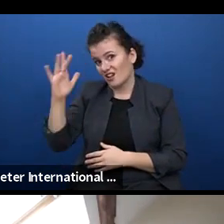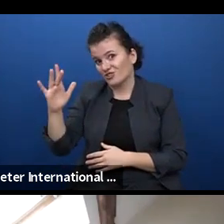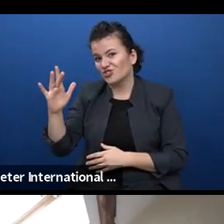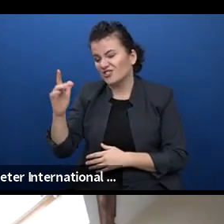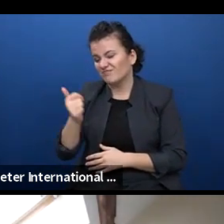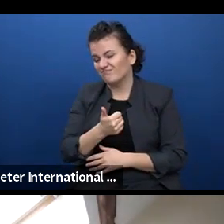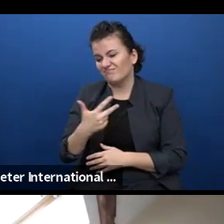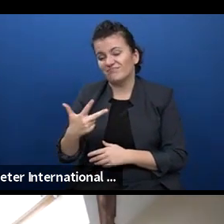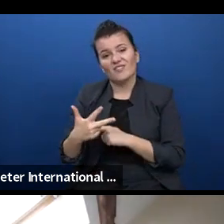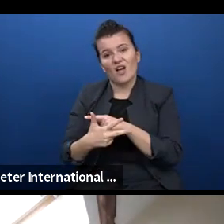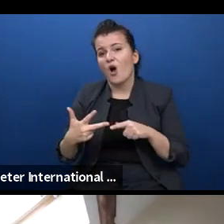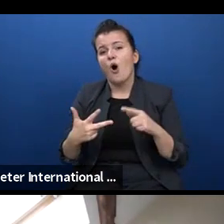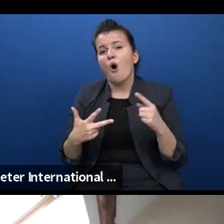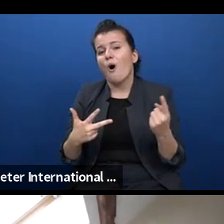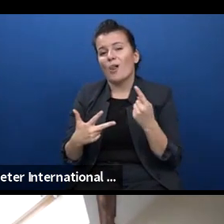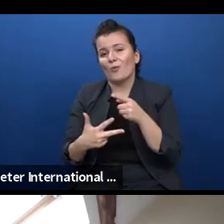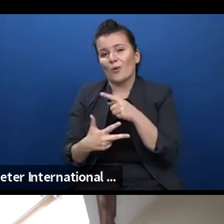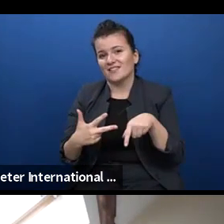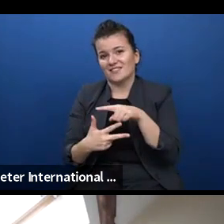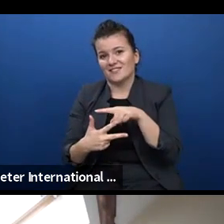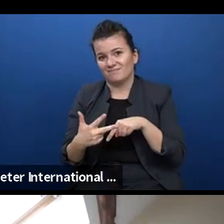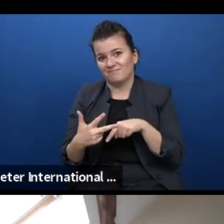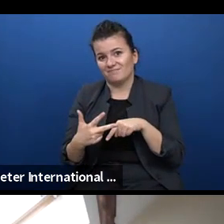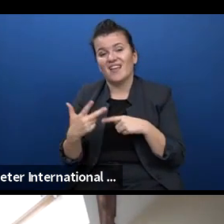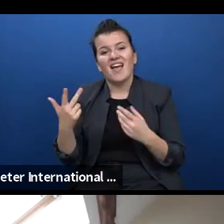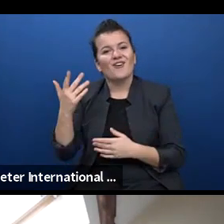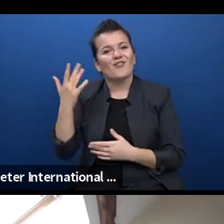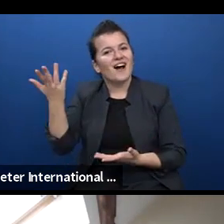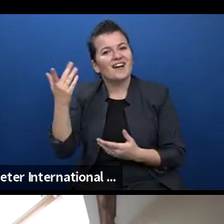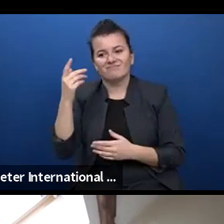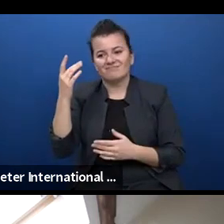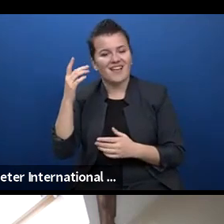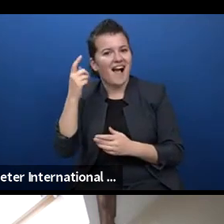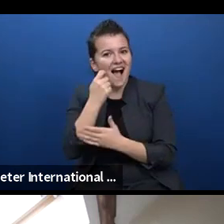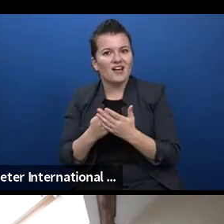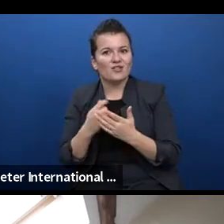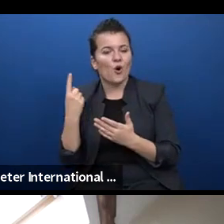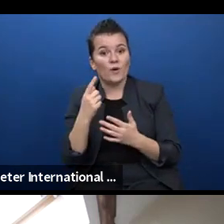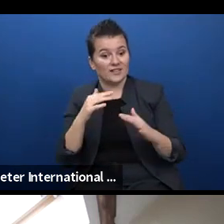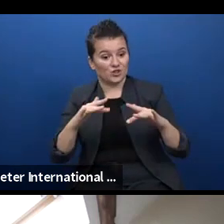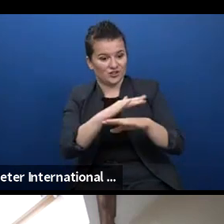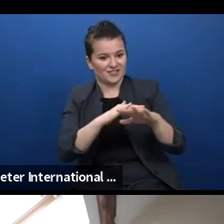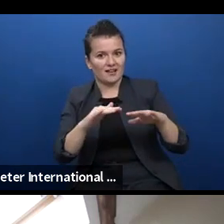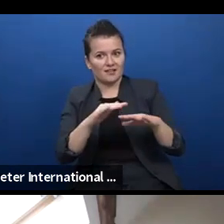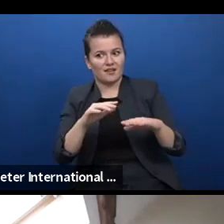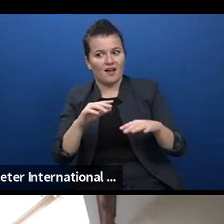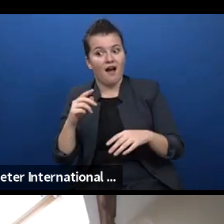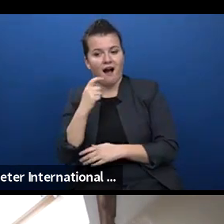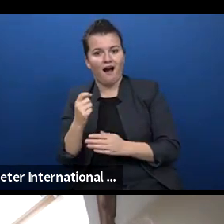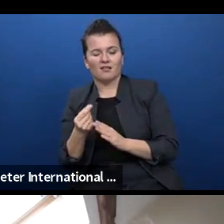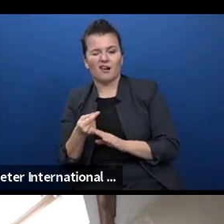on the society, can really question everything we do as society. And that is, I believe, the